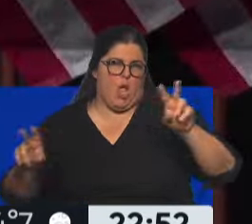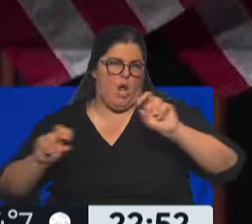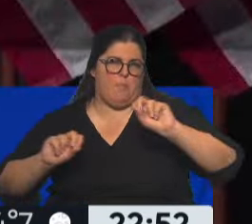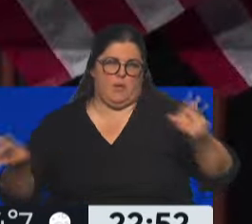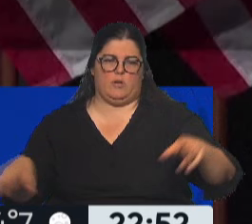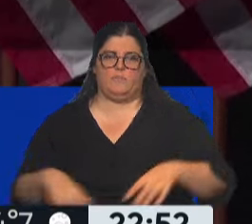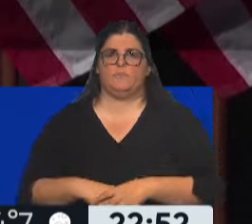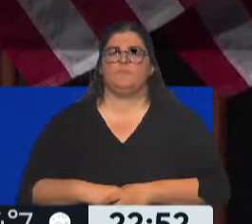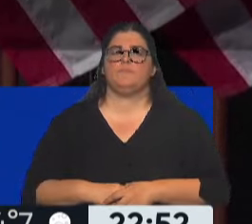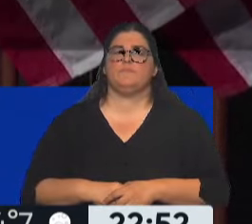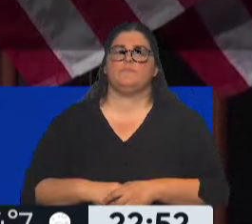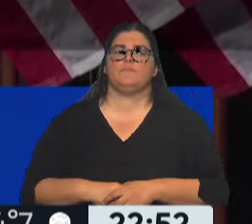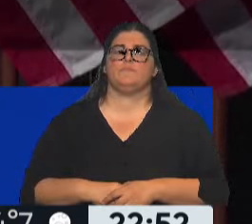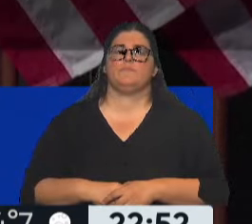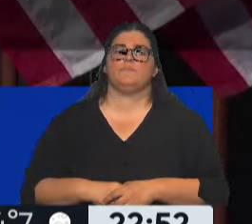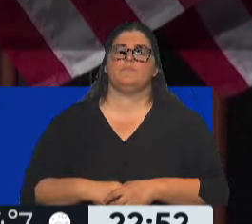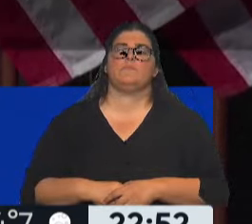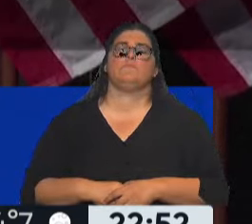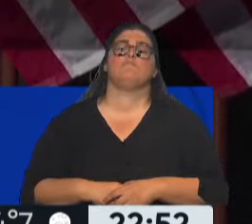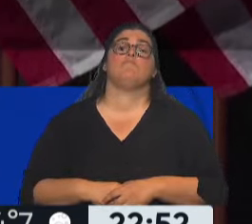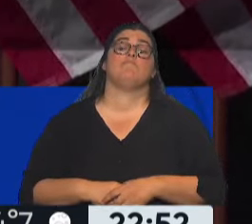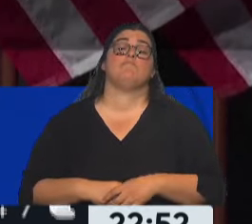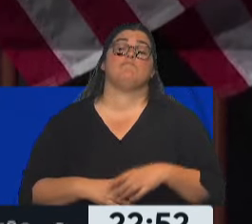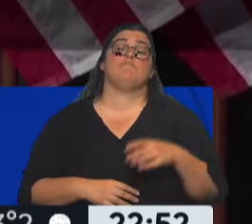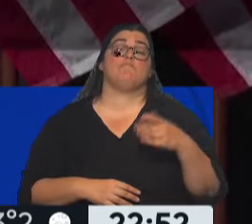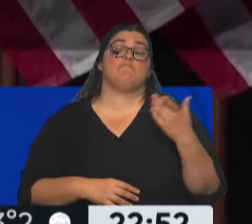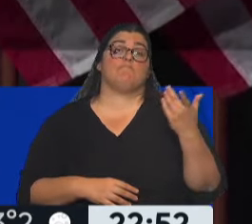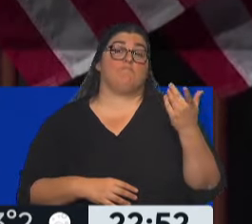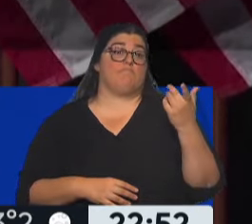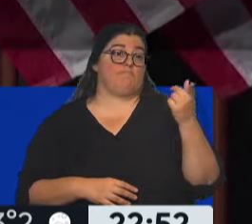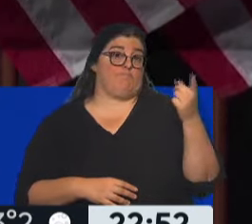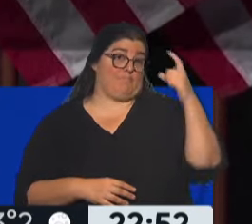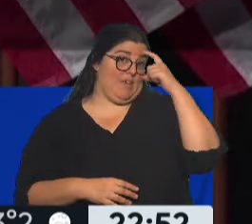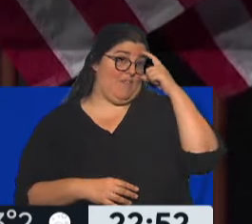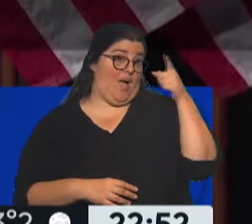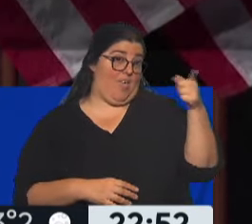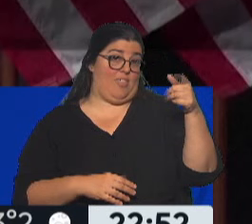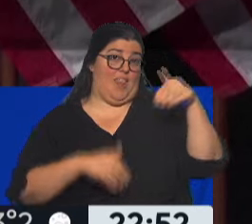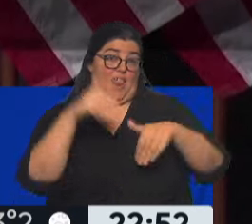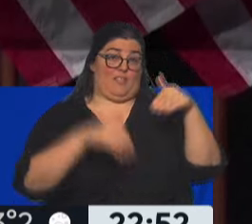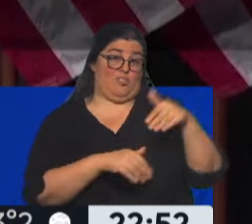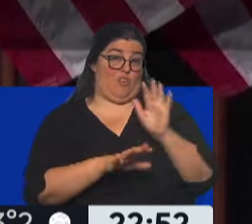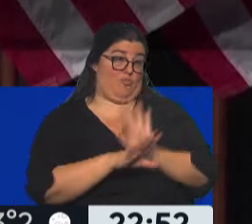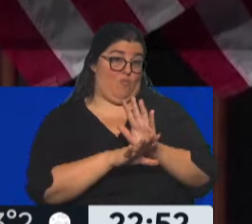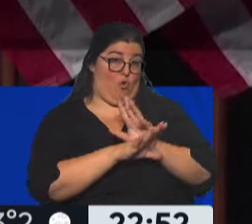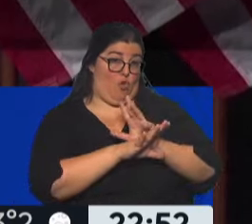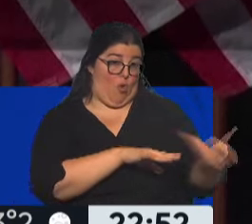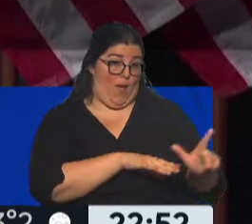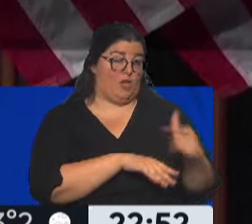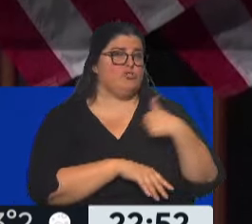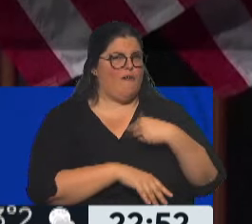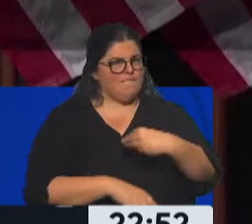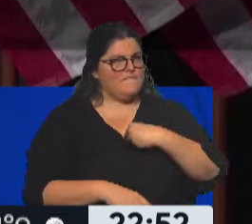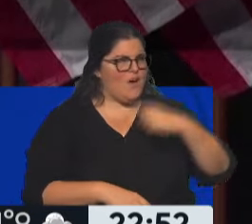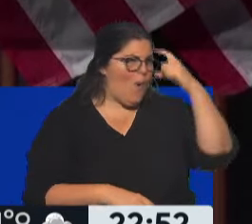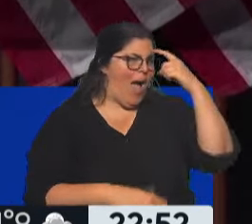unhinged they did something to biden that was Amazing they stole the election from him I mean I'm not a fan of biden